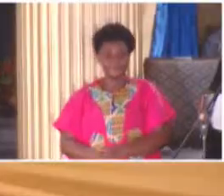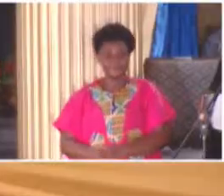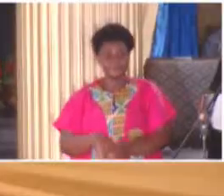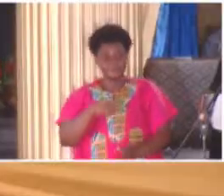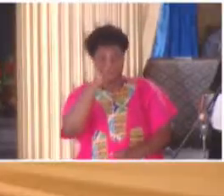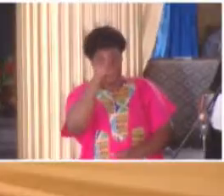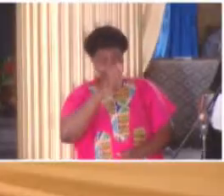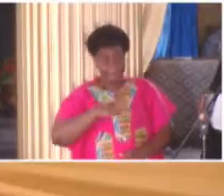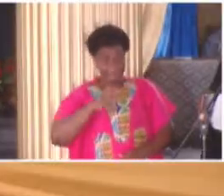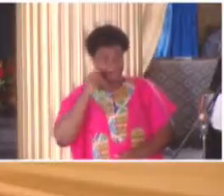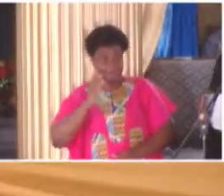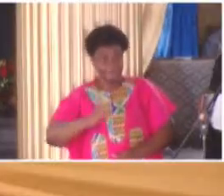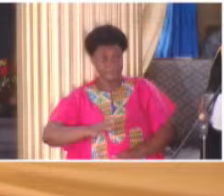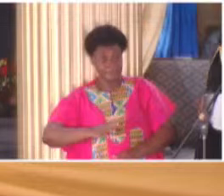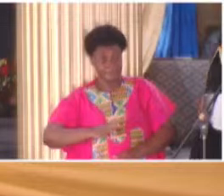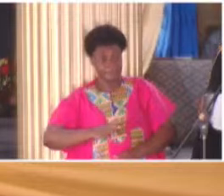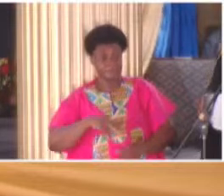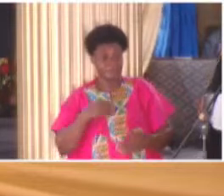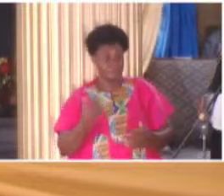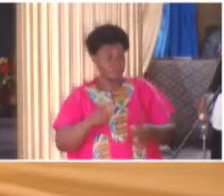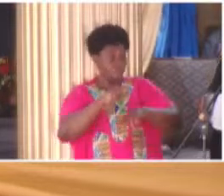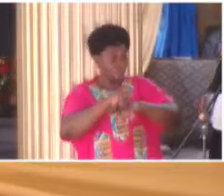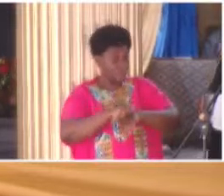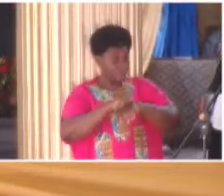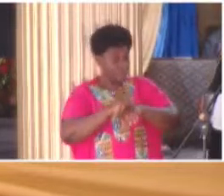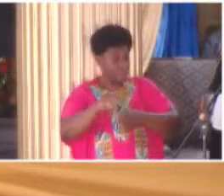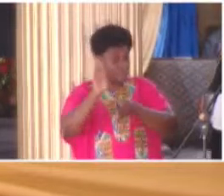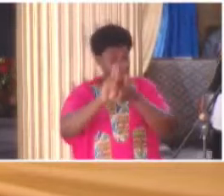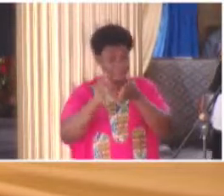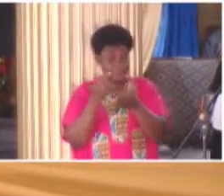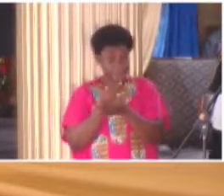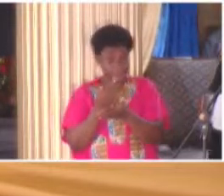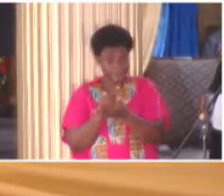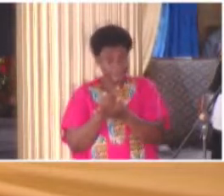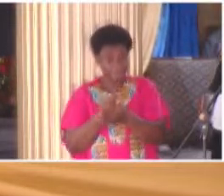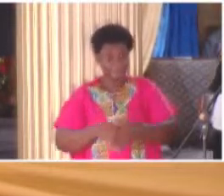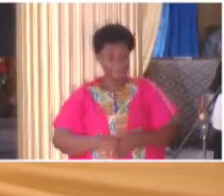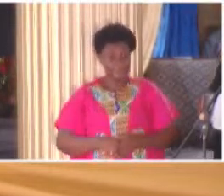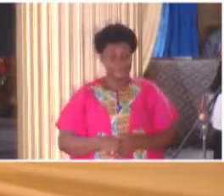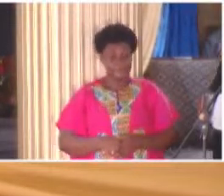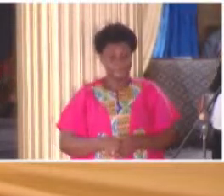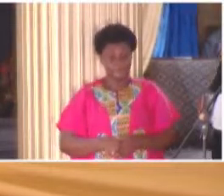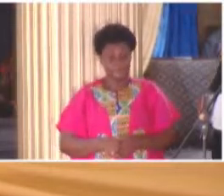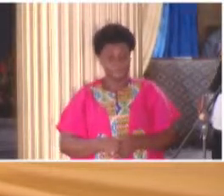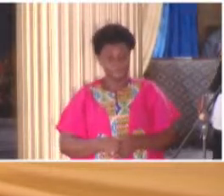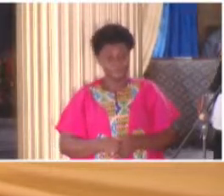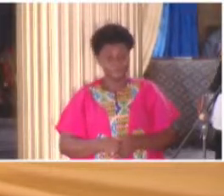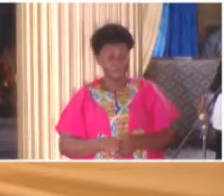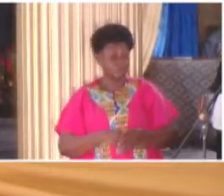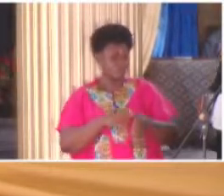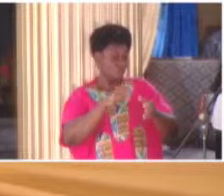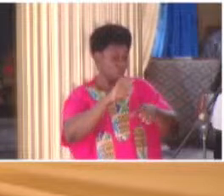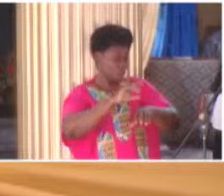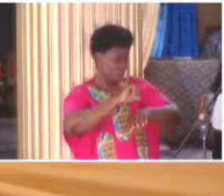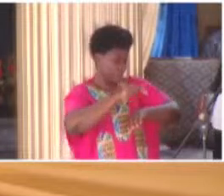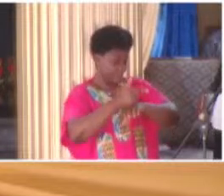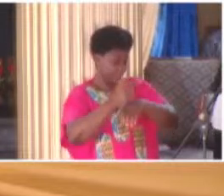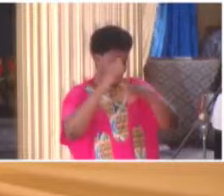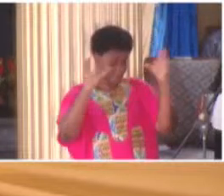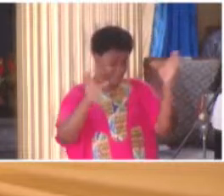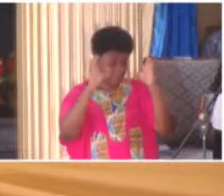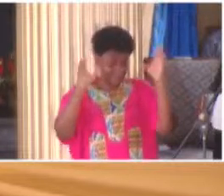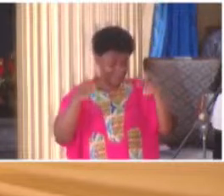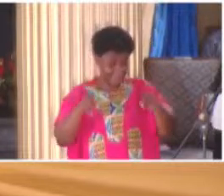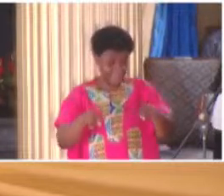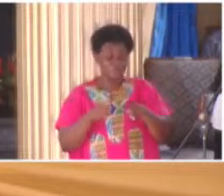Ladies and gentlemen, it is a tradition of the University of Ghana that at congregation ceremonies such as this,